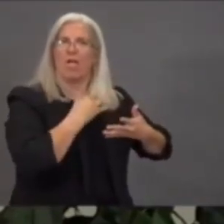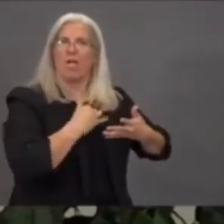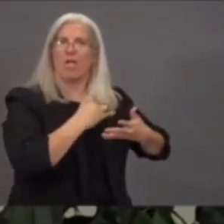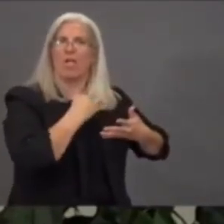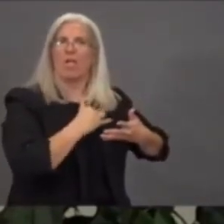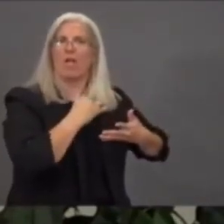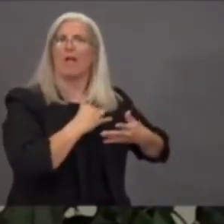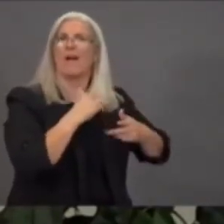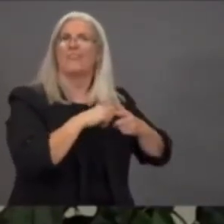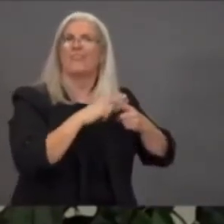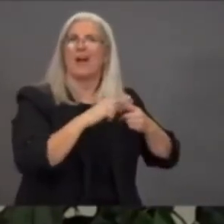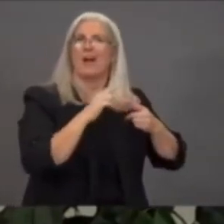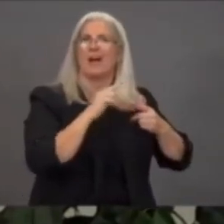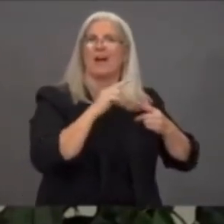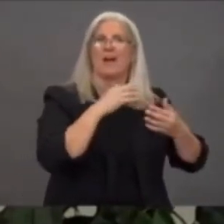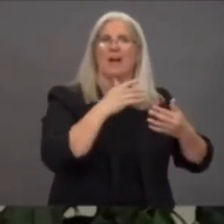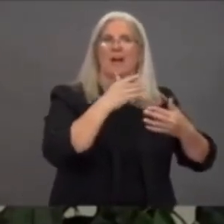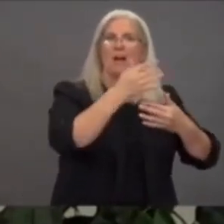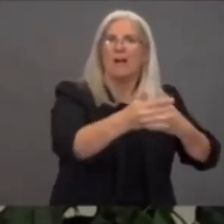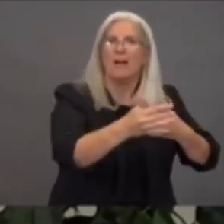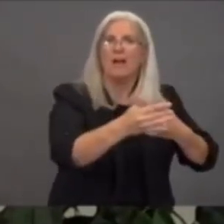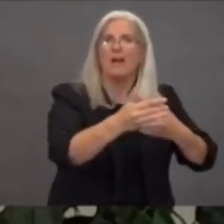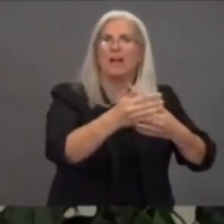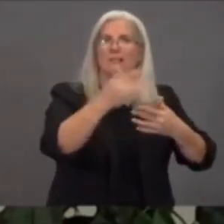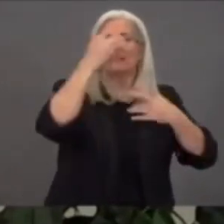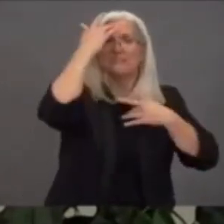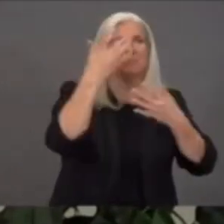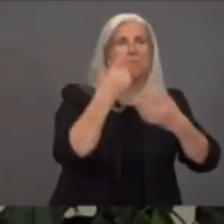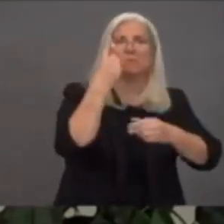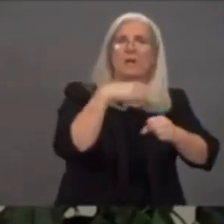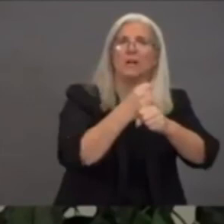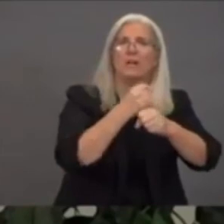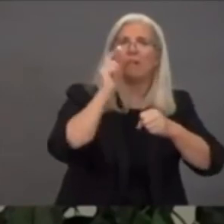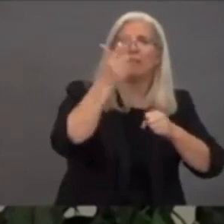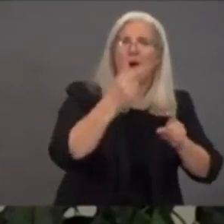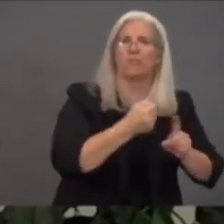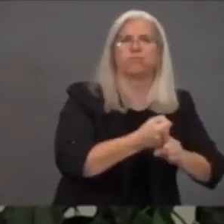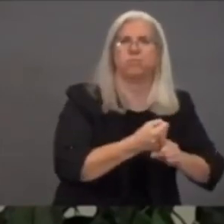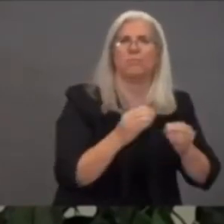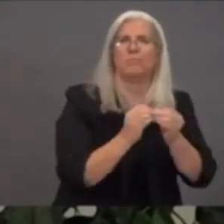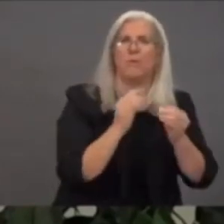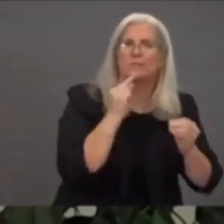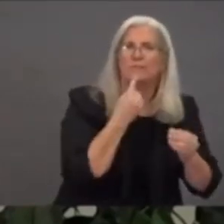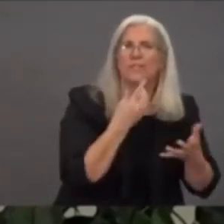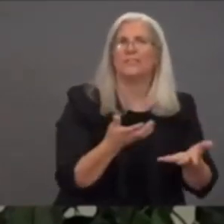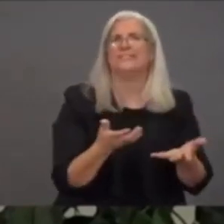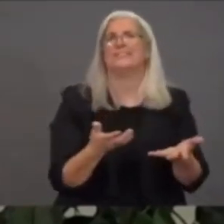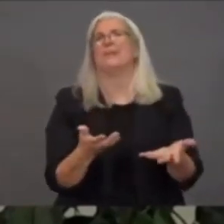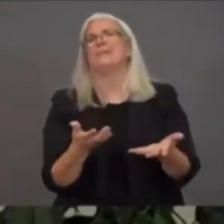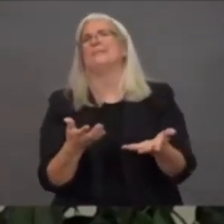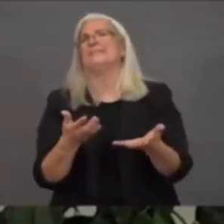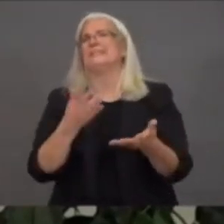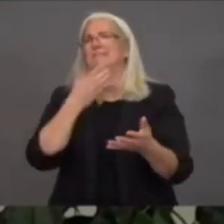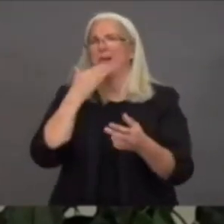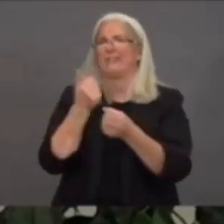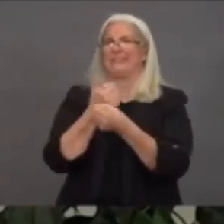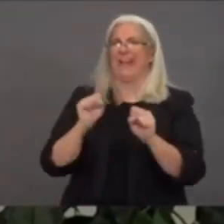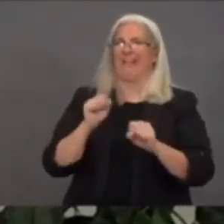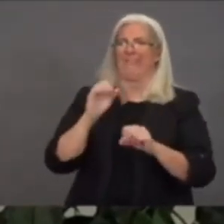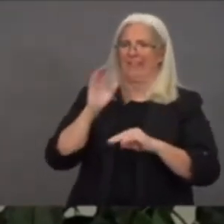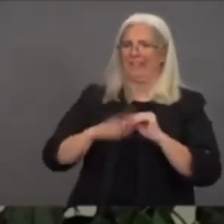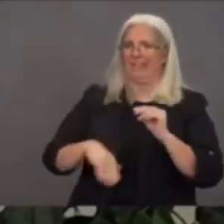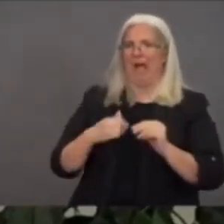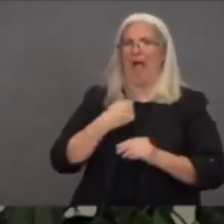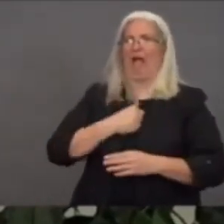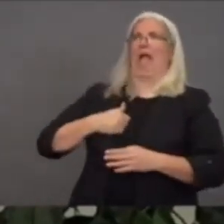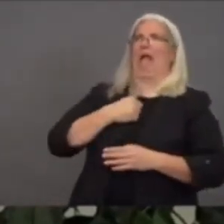than a year. And so it takes time for us to find out what kind of effects might occur later. So better to be safe than